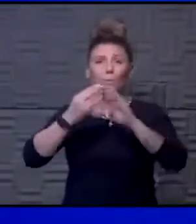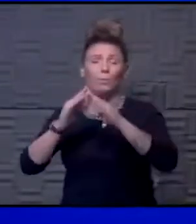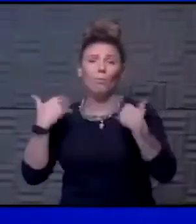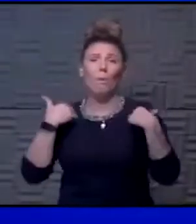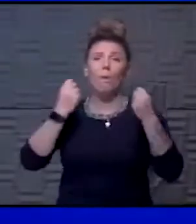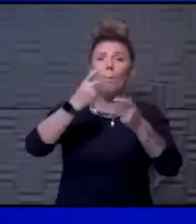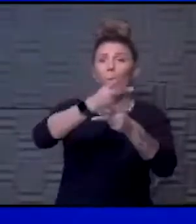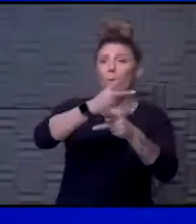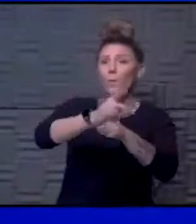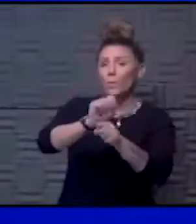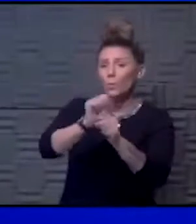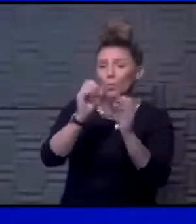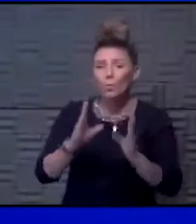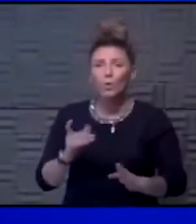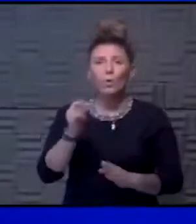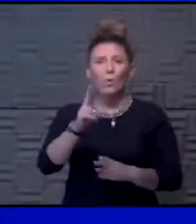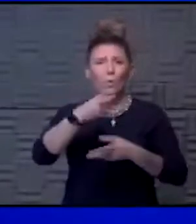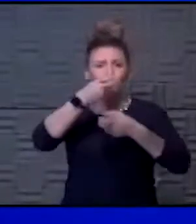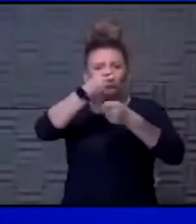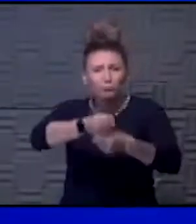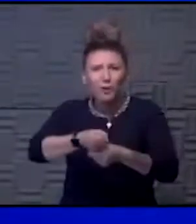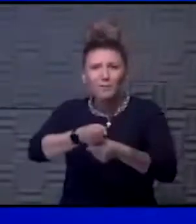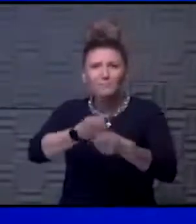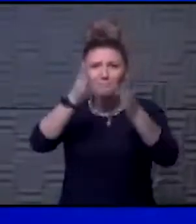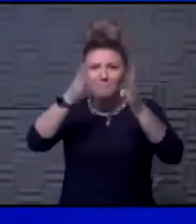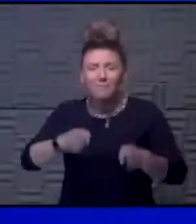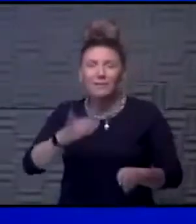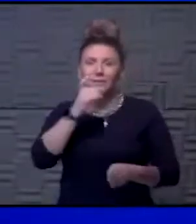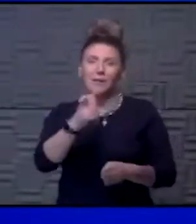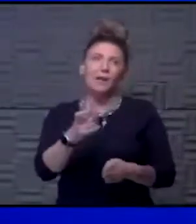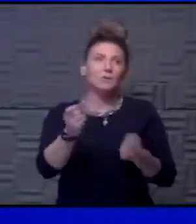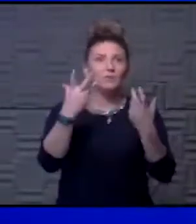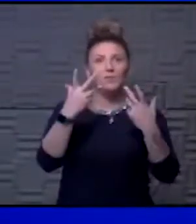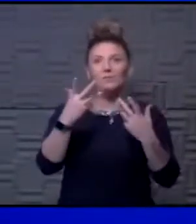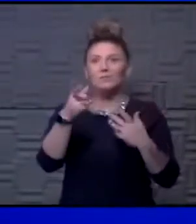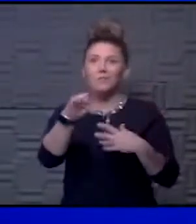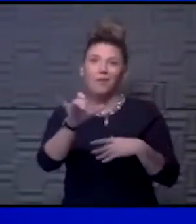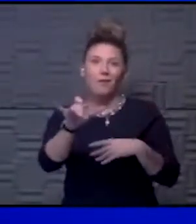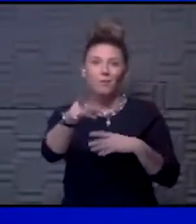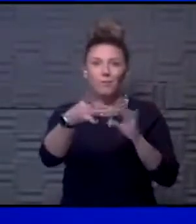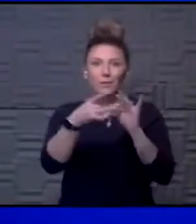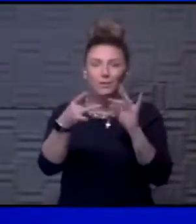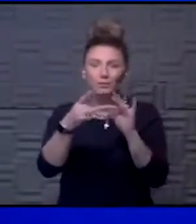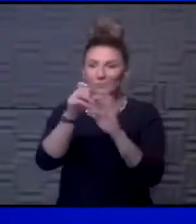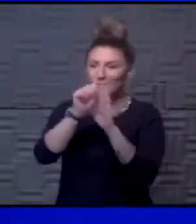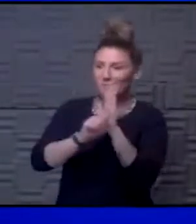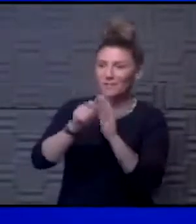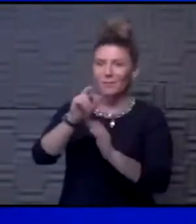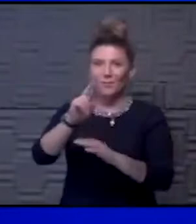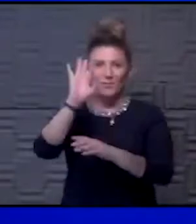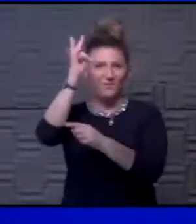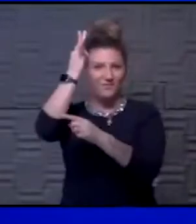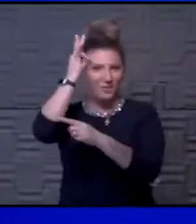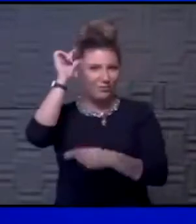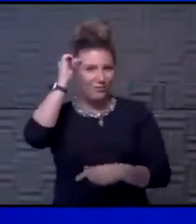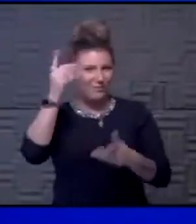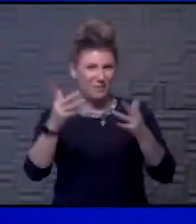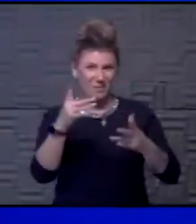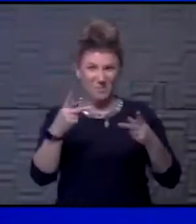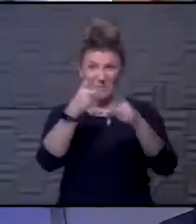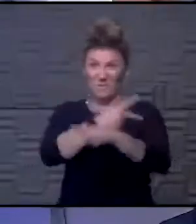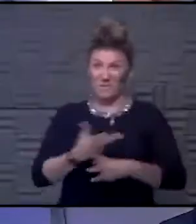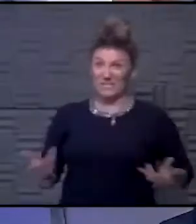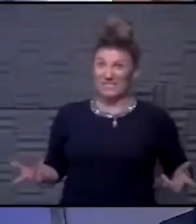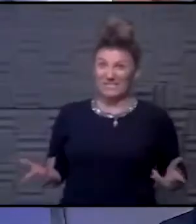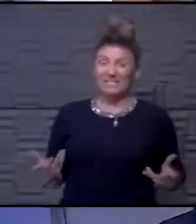worker or a trusted source of information, and not so much from, as you mentioned, the state or federal government. Might actually be worse than the state